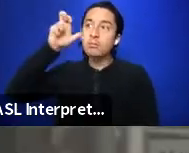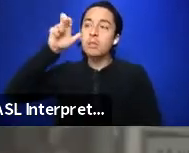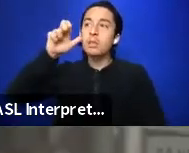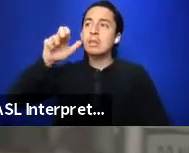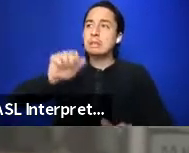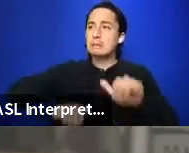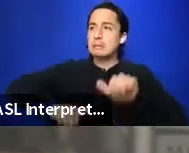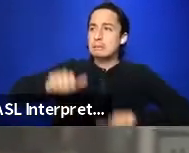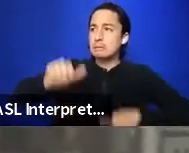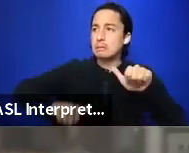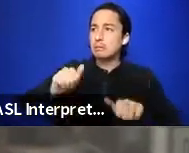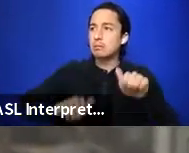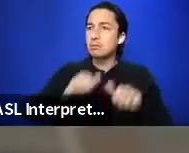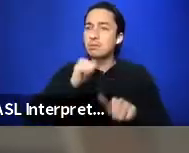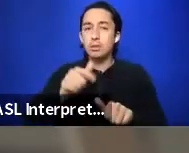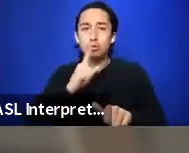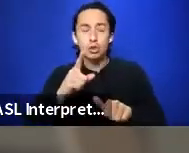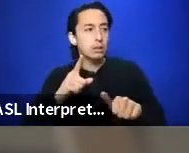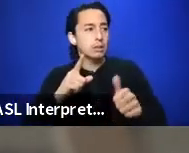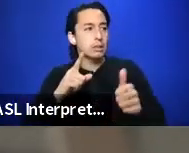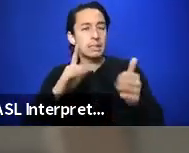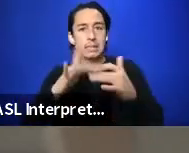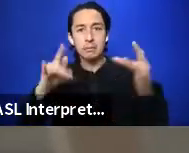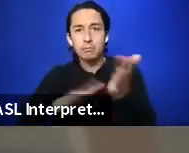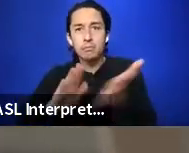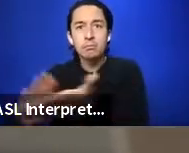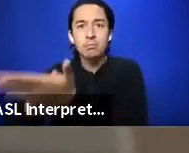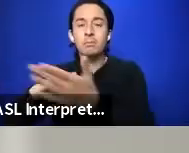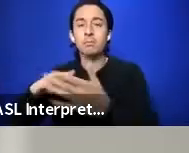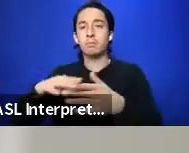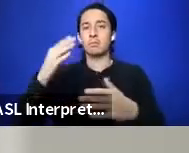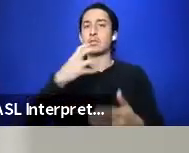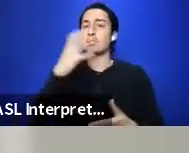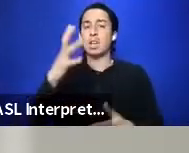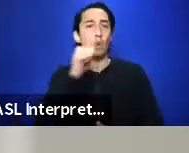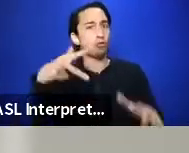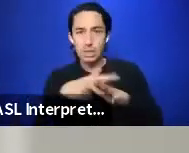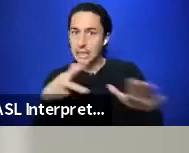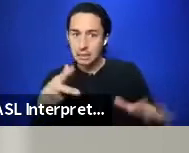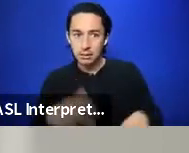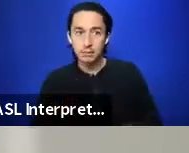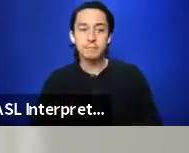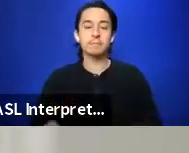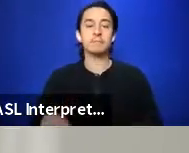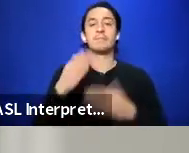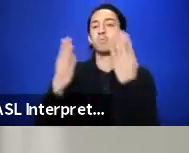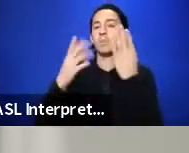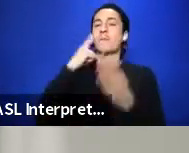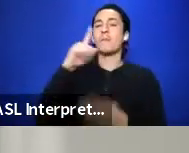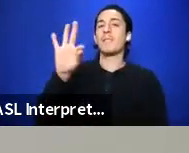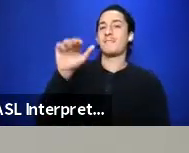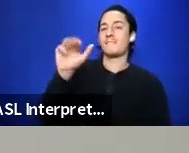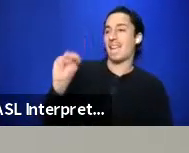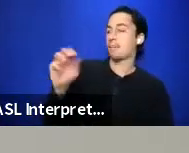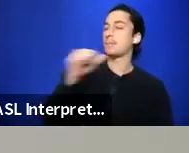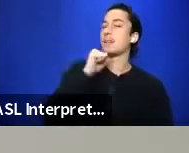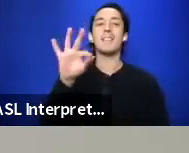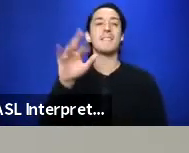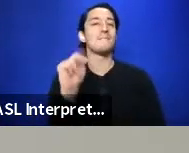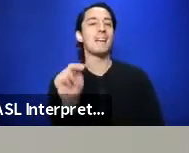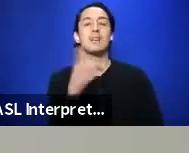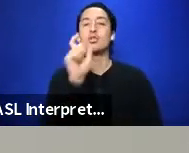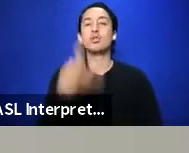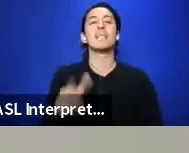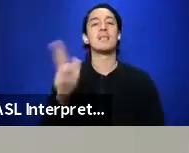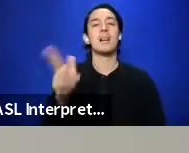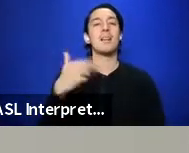unsure shuffle a skipped beat again she shouts don't cheat attack this serve for the fam not the fans unless you can't defend the flames don't need a gun i gotta